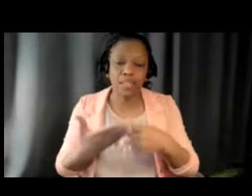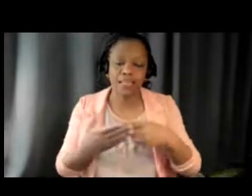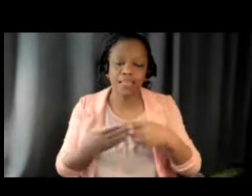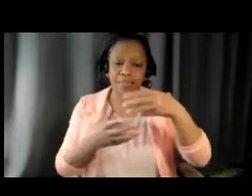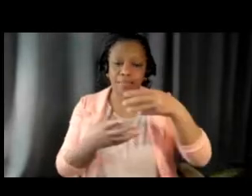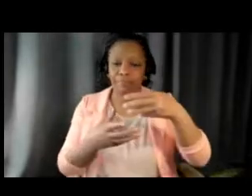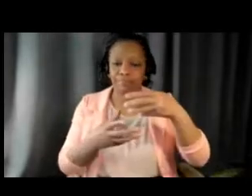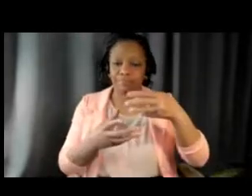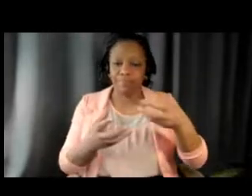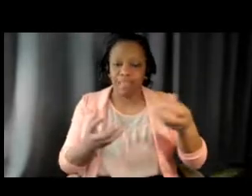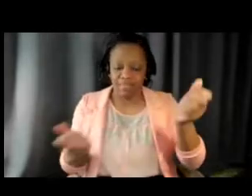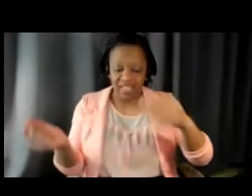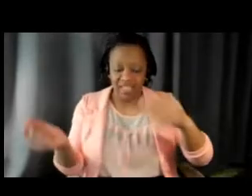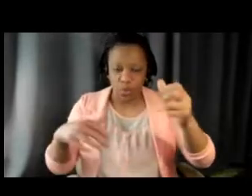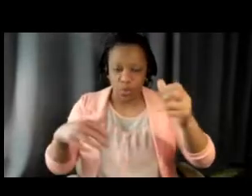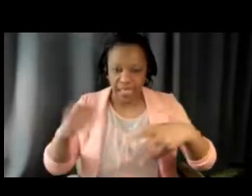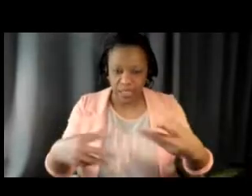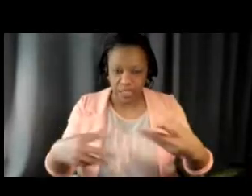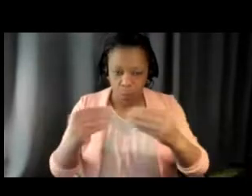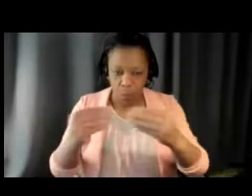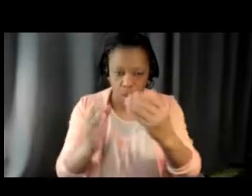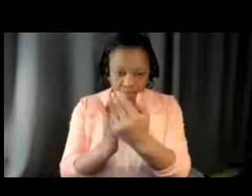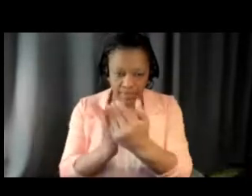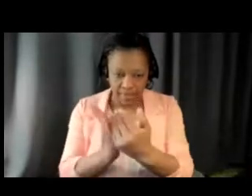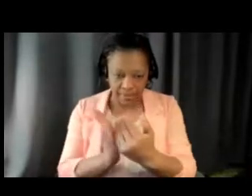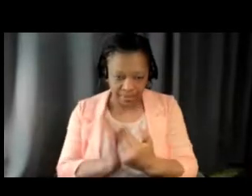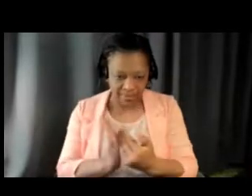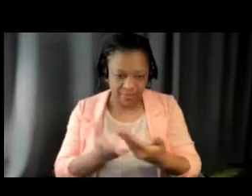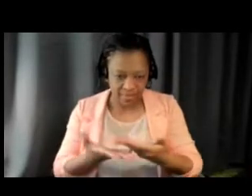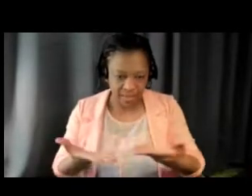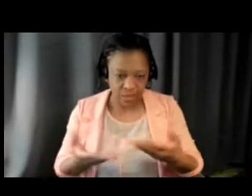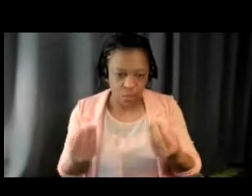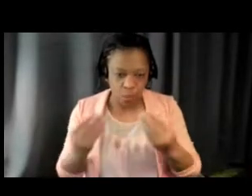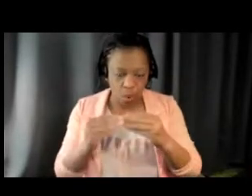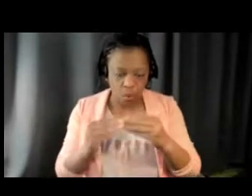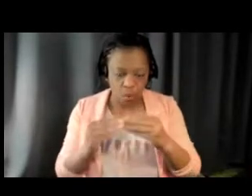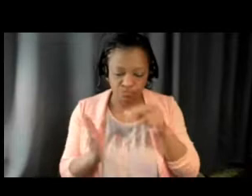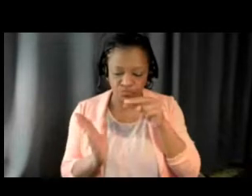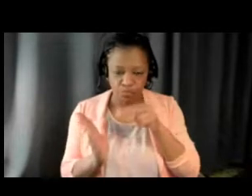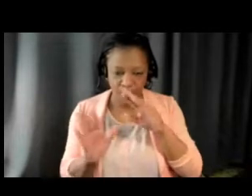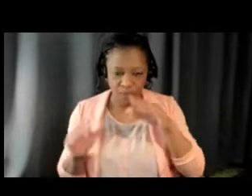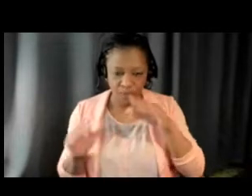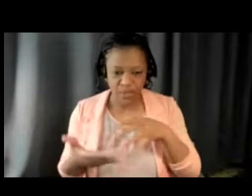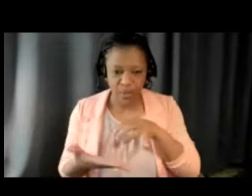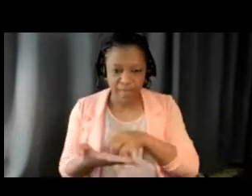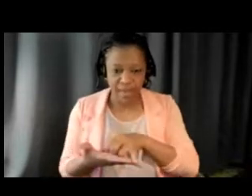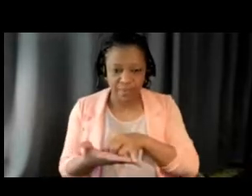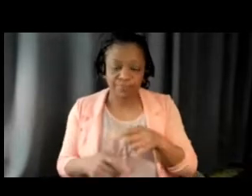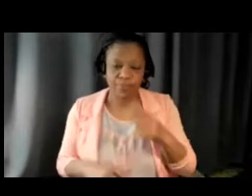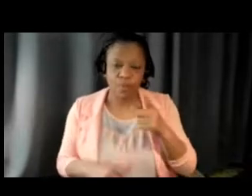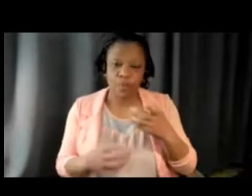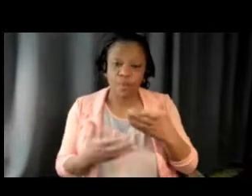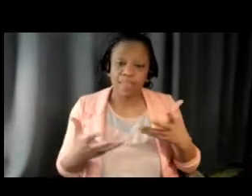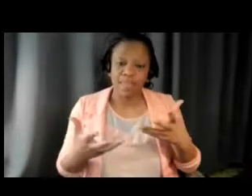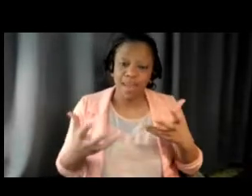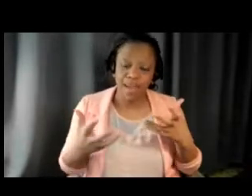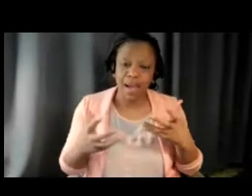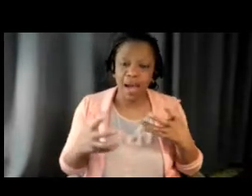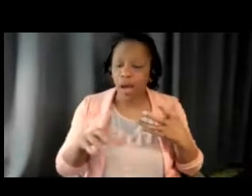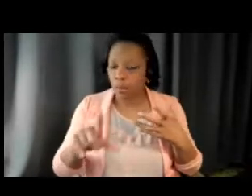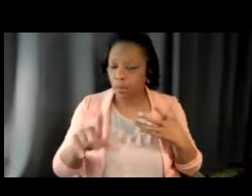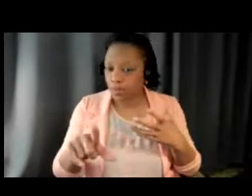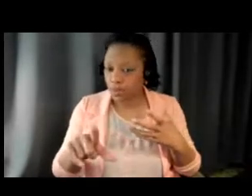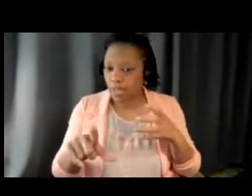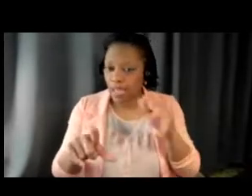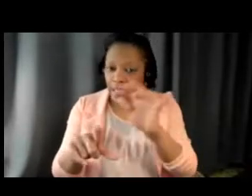give this back to Patrice over here. One thing I wanted to mention, first, here's the dish, here's one of the spellings of the dish,